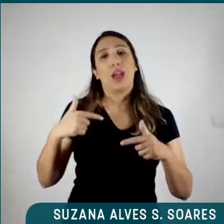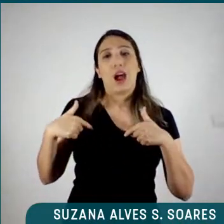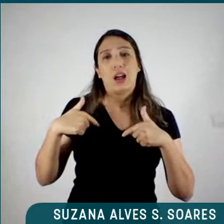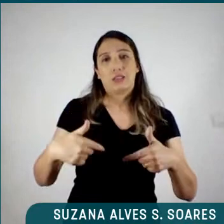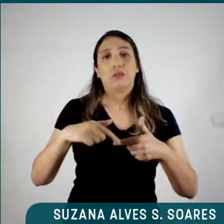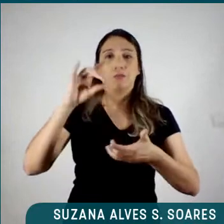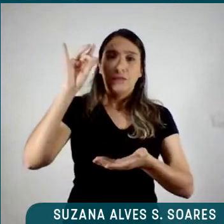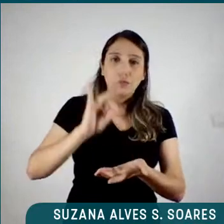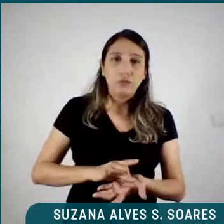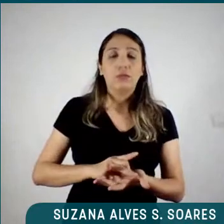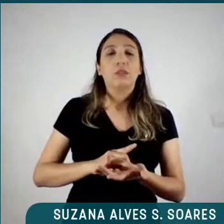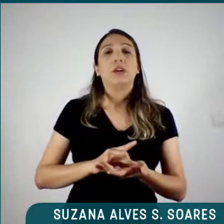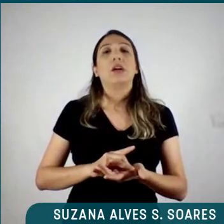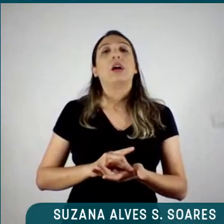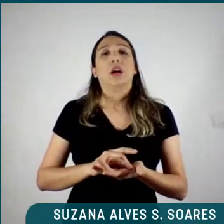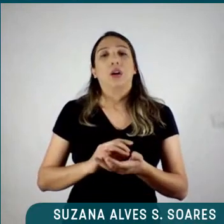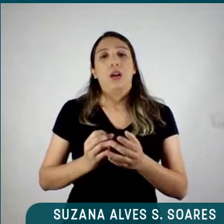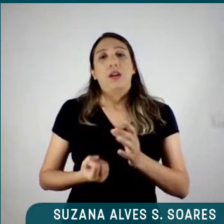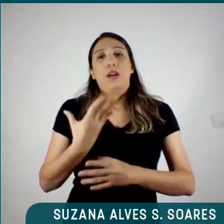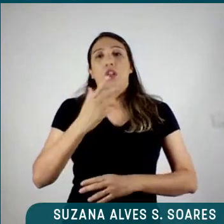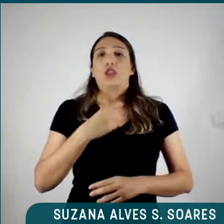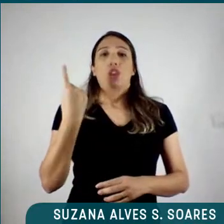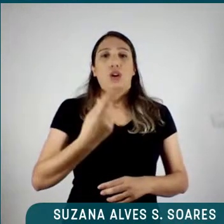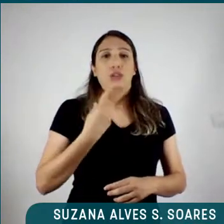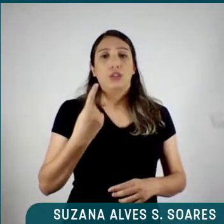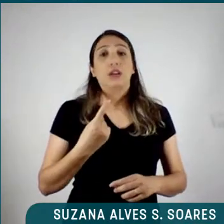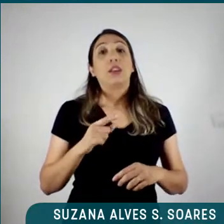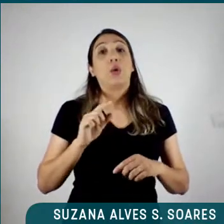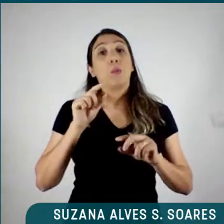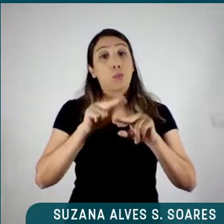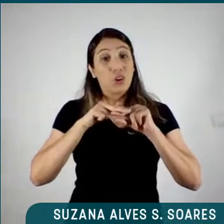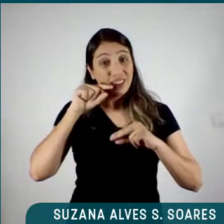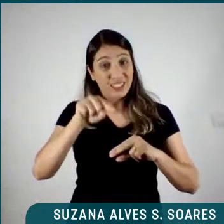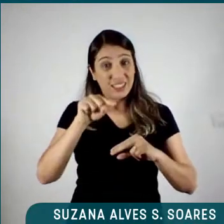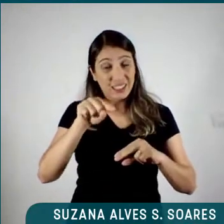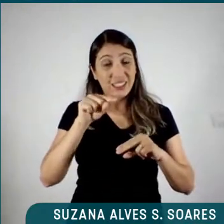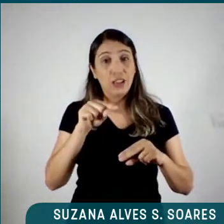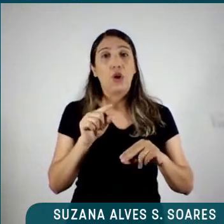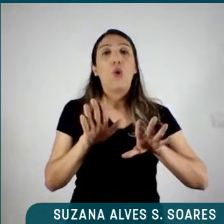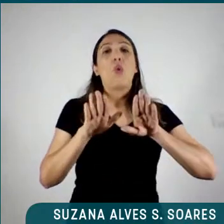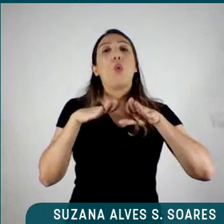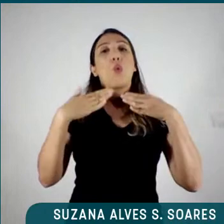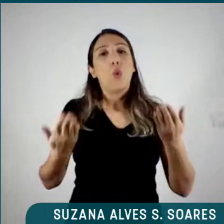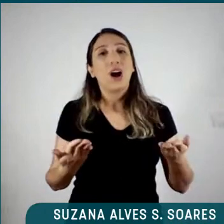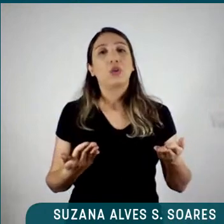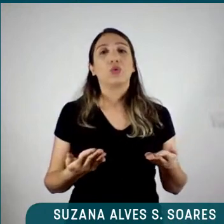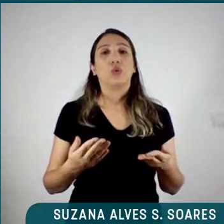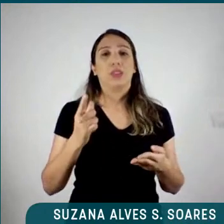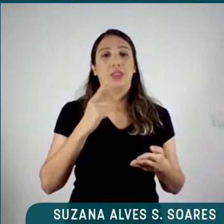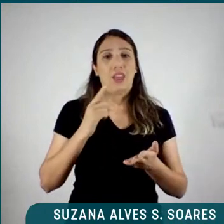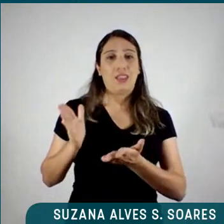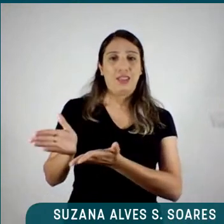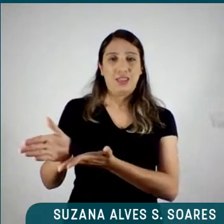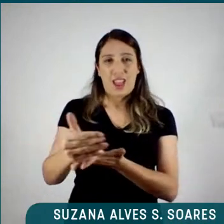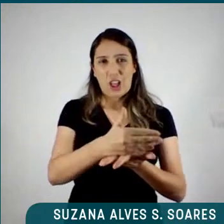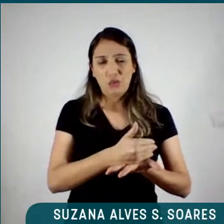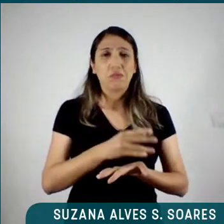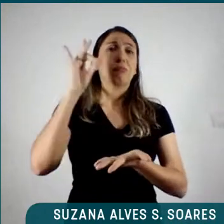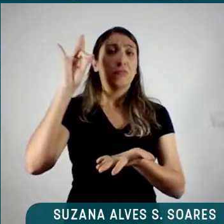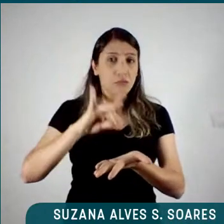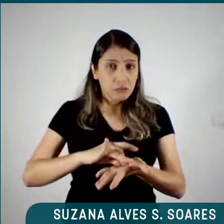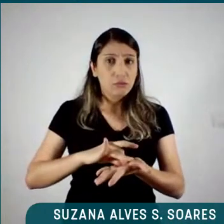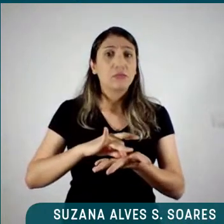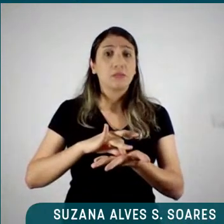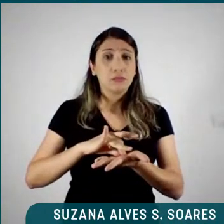or via an institution like NGO than do something myself directly from my secretariat.